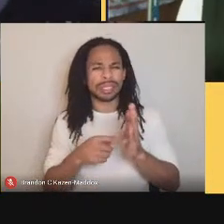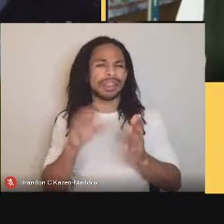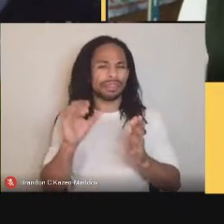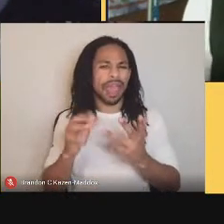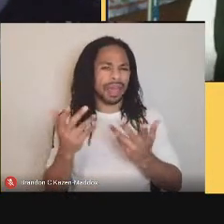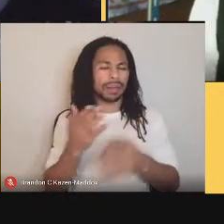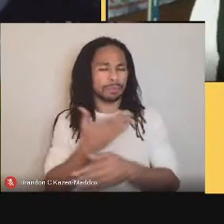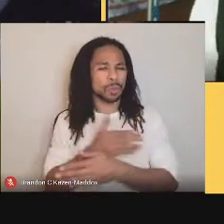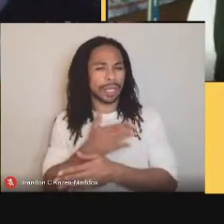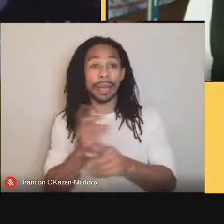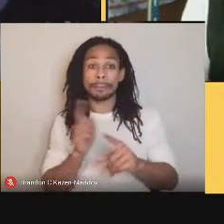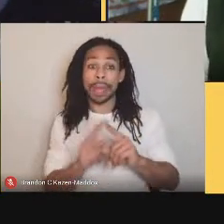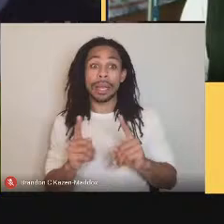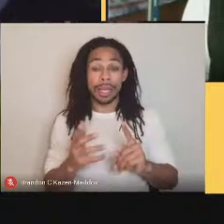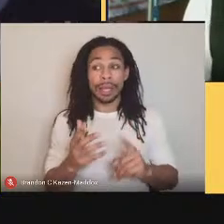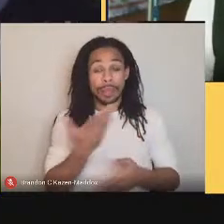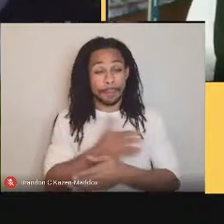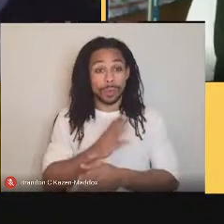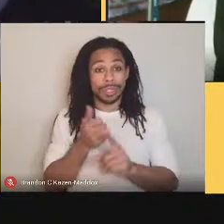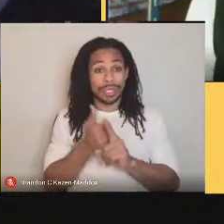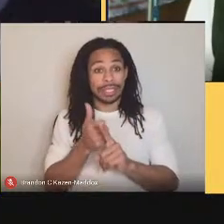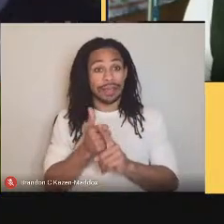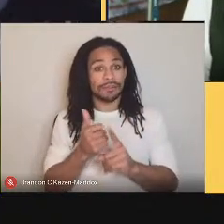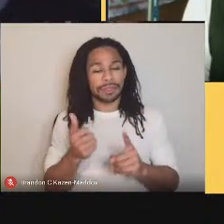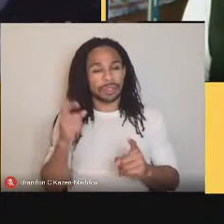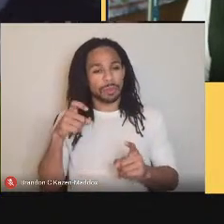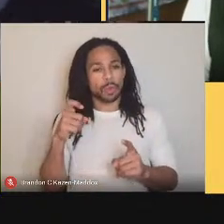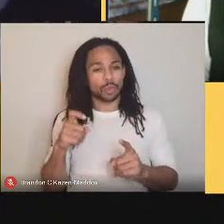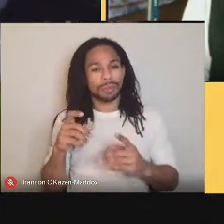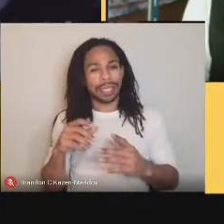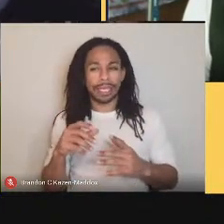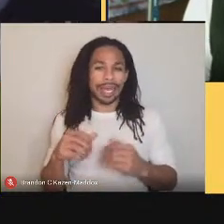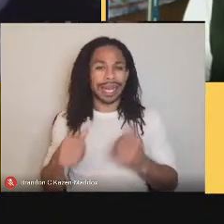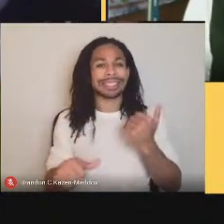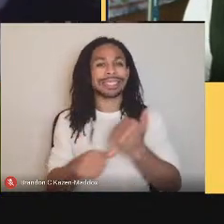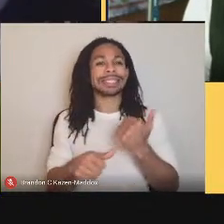this, the music's very much meant to be more as an assistant,